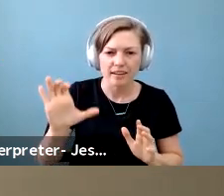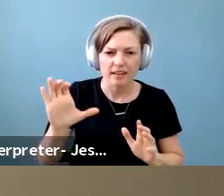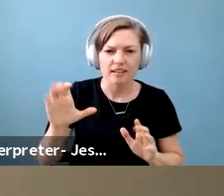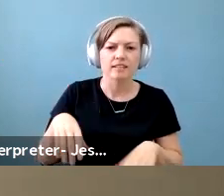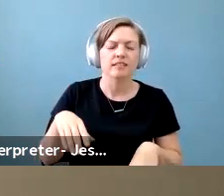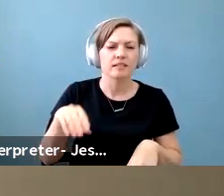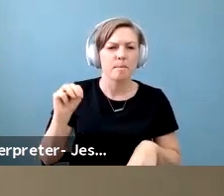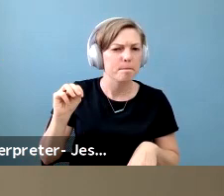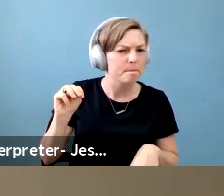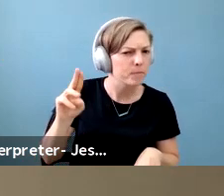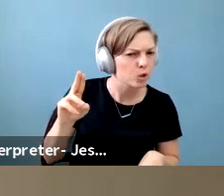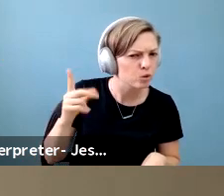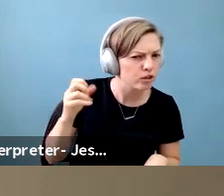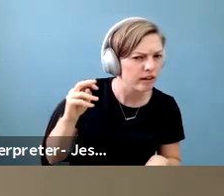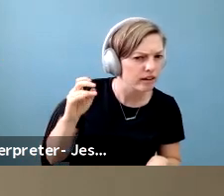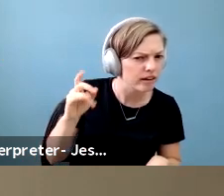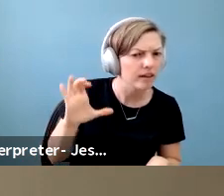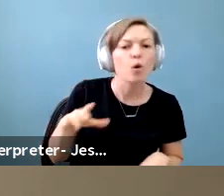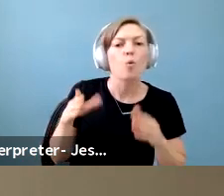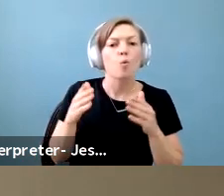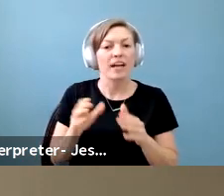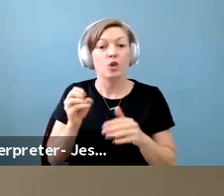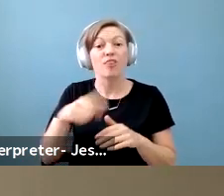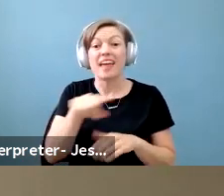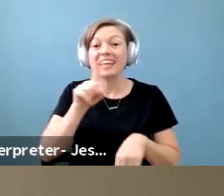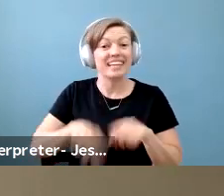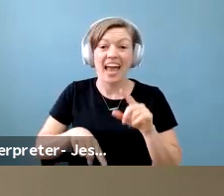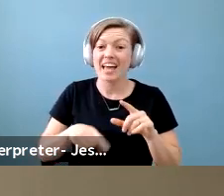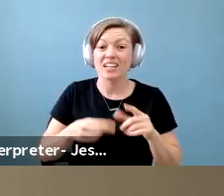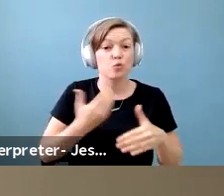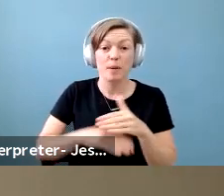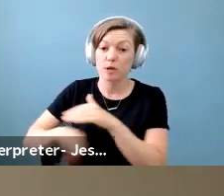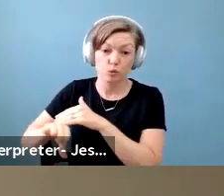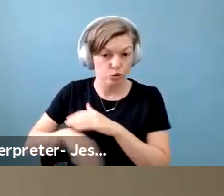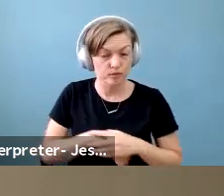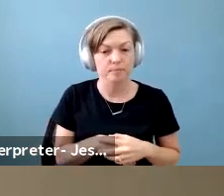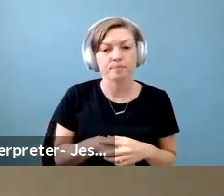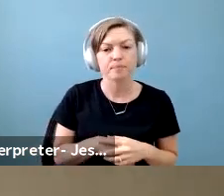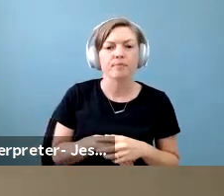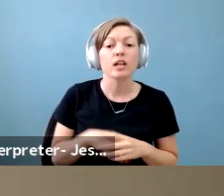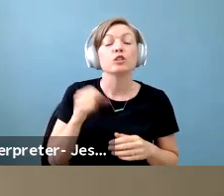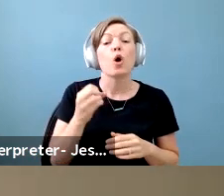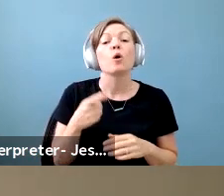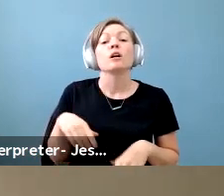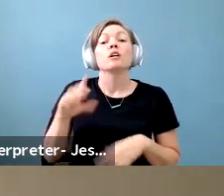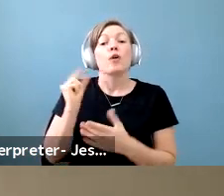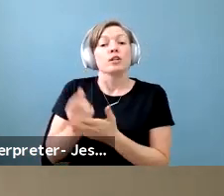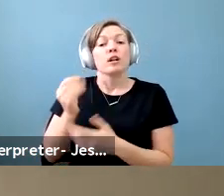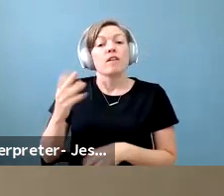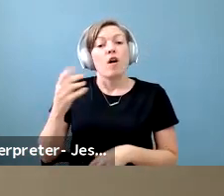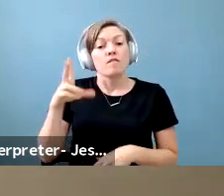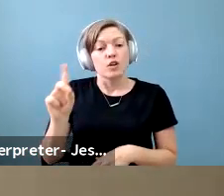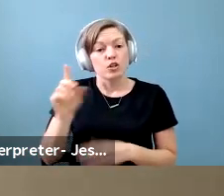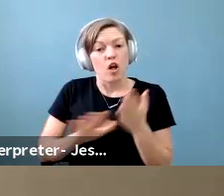eugenic ways so that they couldn't reproduce. So a graduate of Harvard College and Harvard